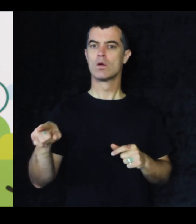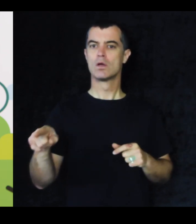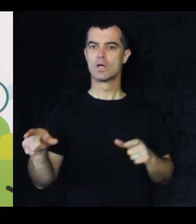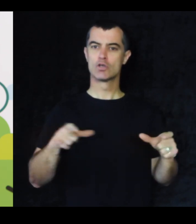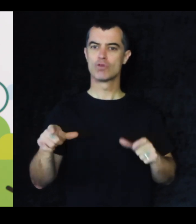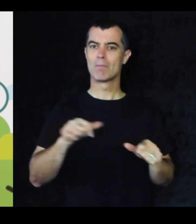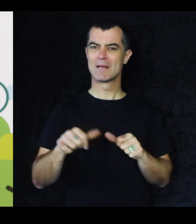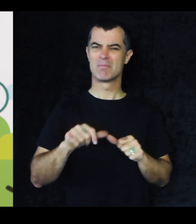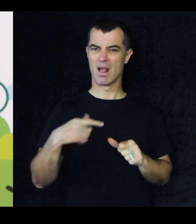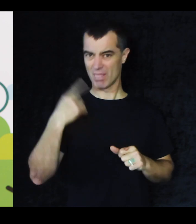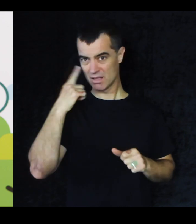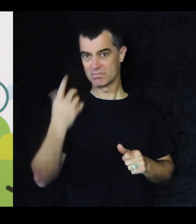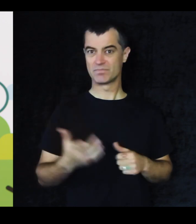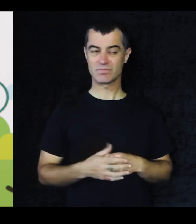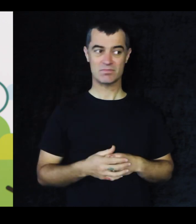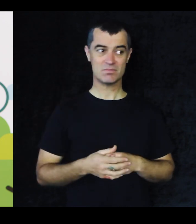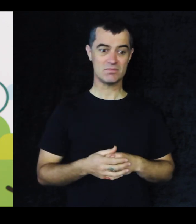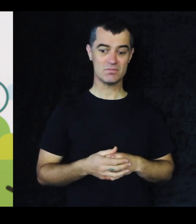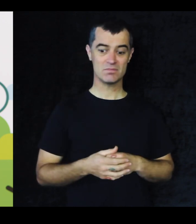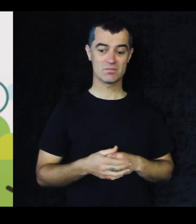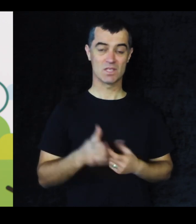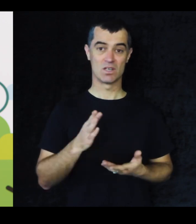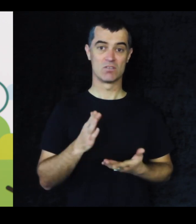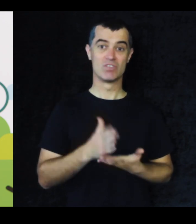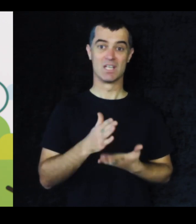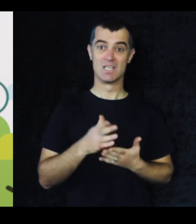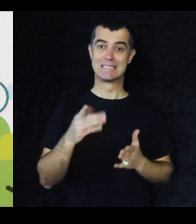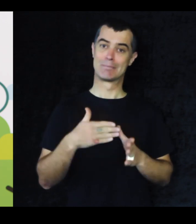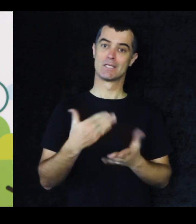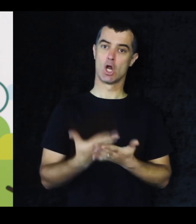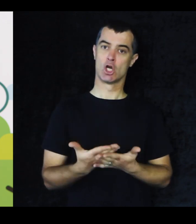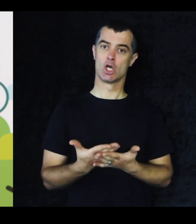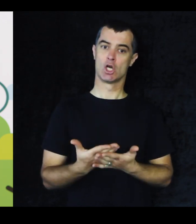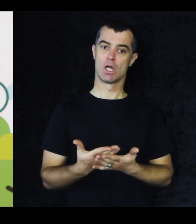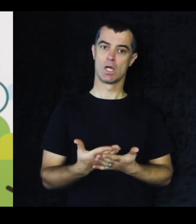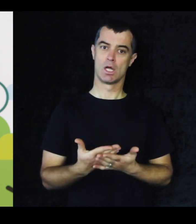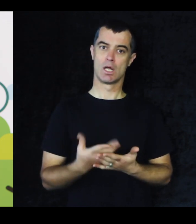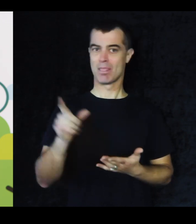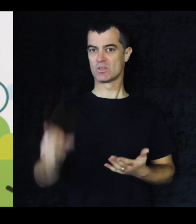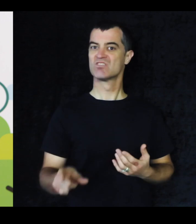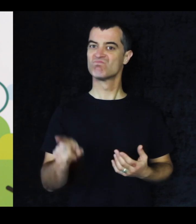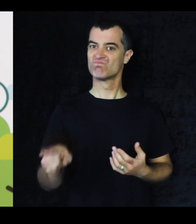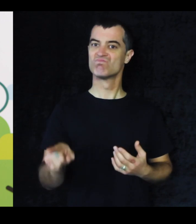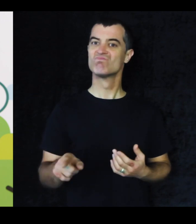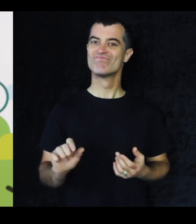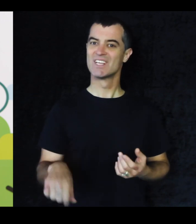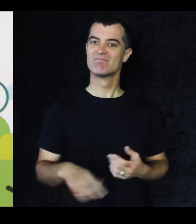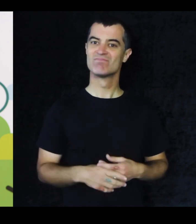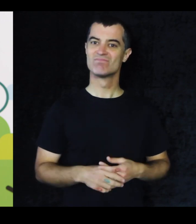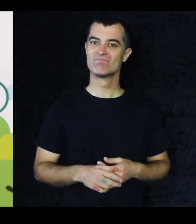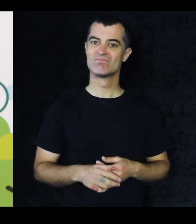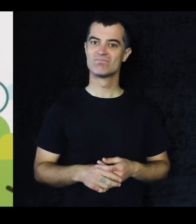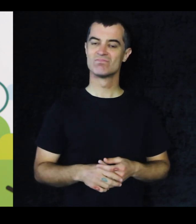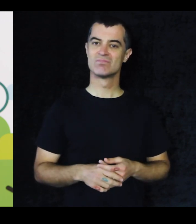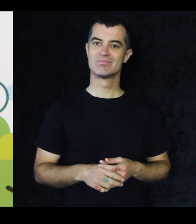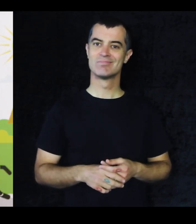control it better. But I think it really does depend on on the person. Yeah.